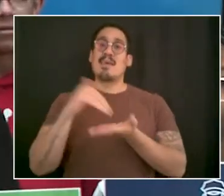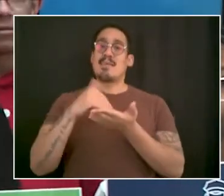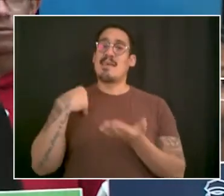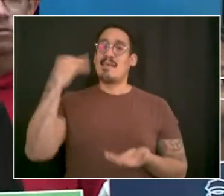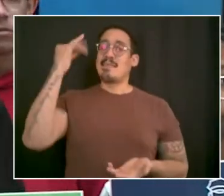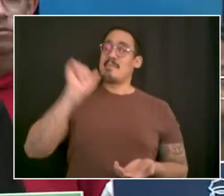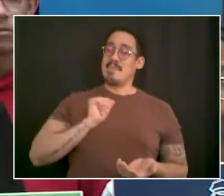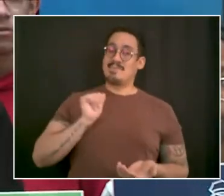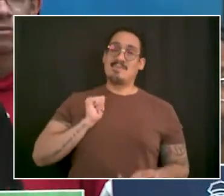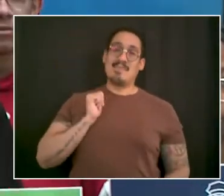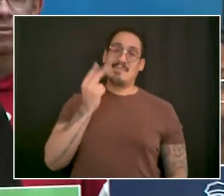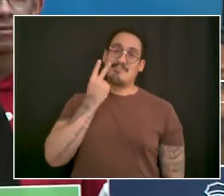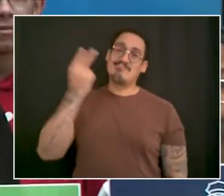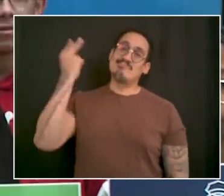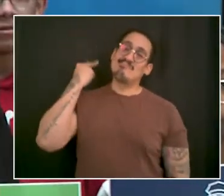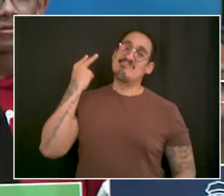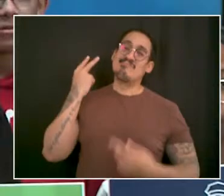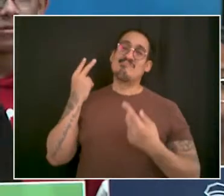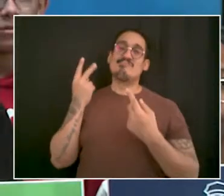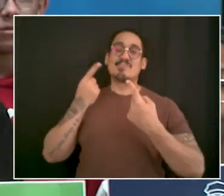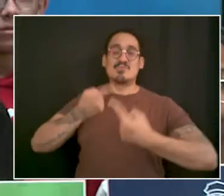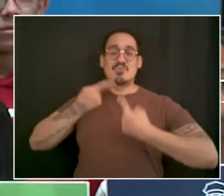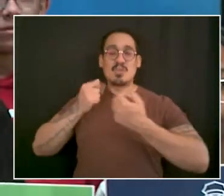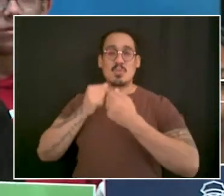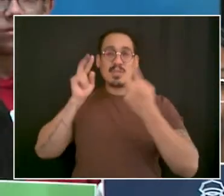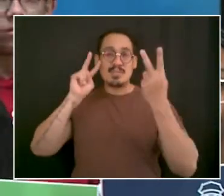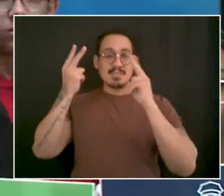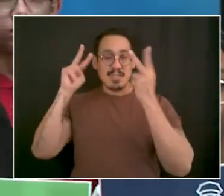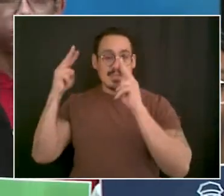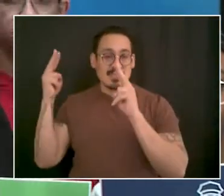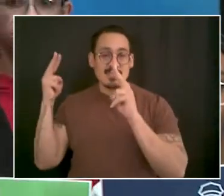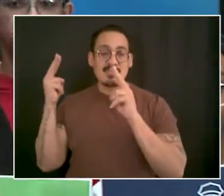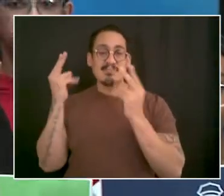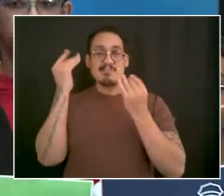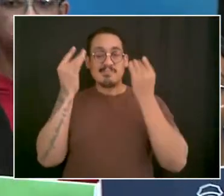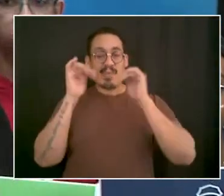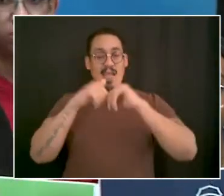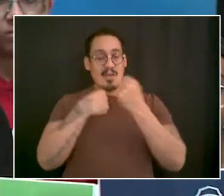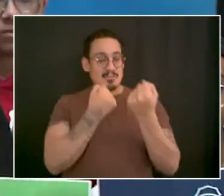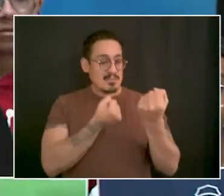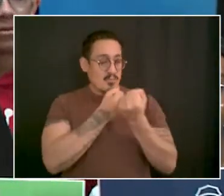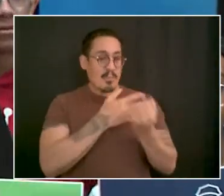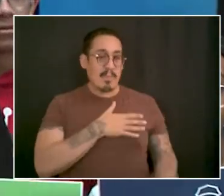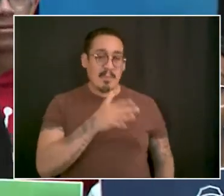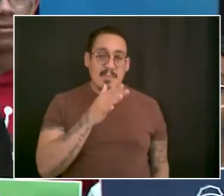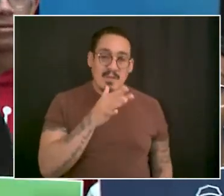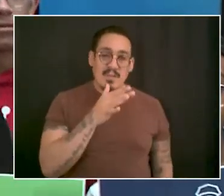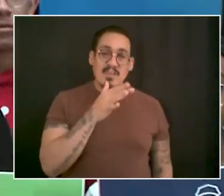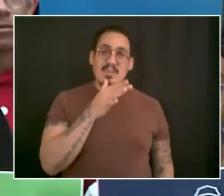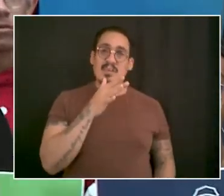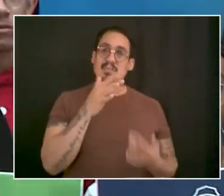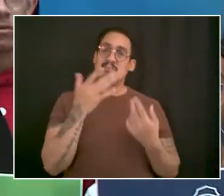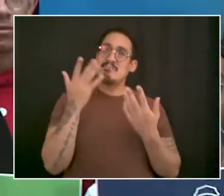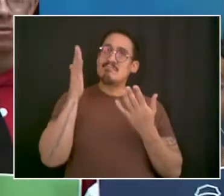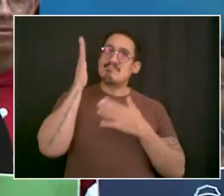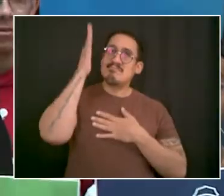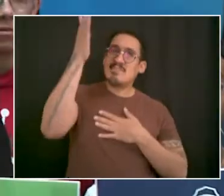day struggling with dyslexia, thinking about how I could support my mother, unsure about what my life would look